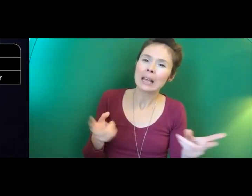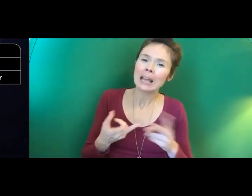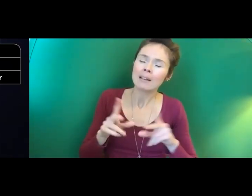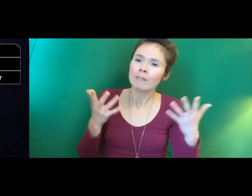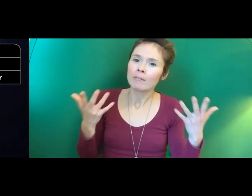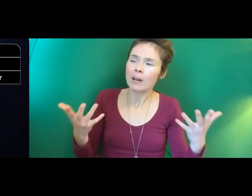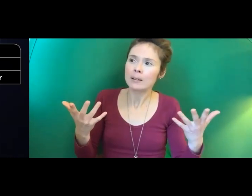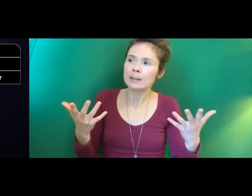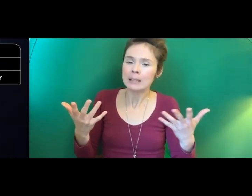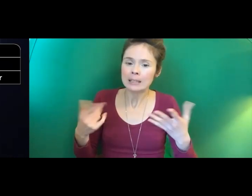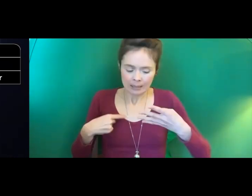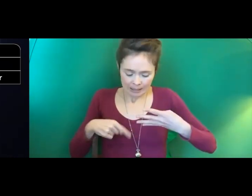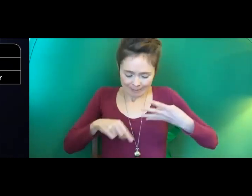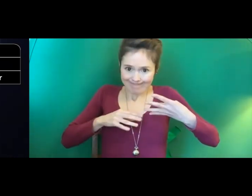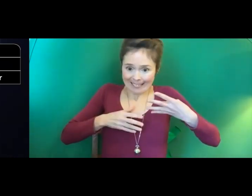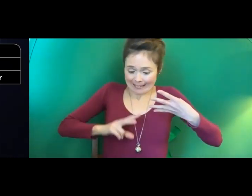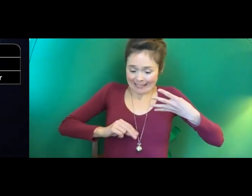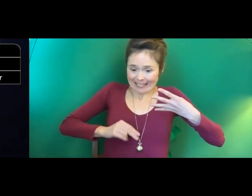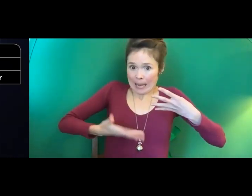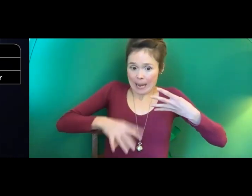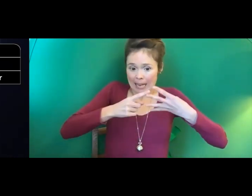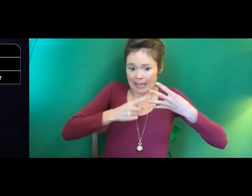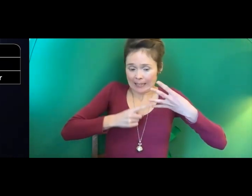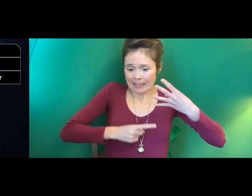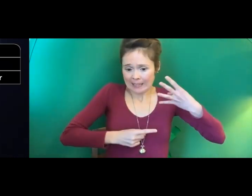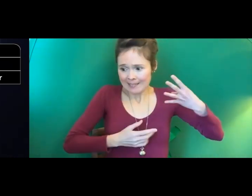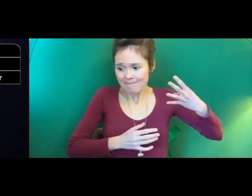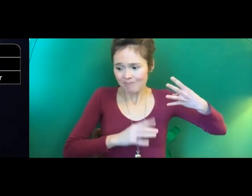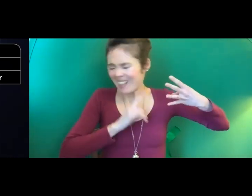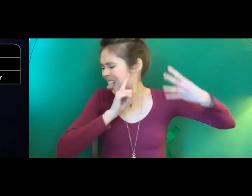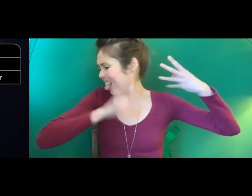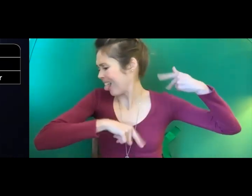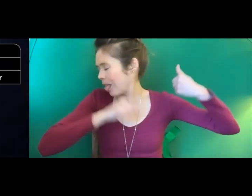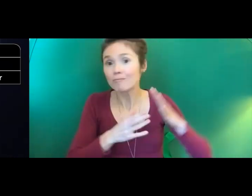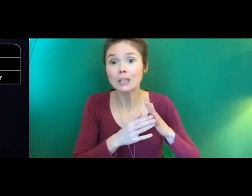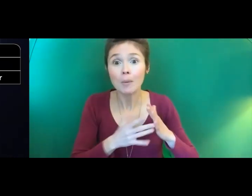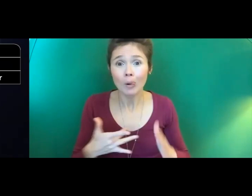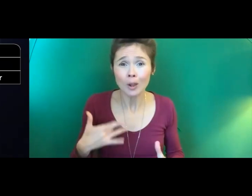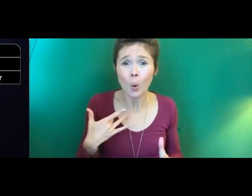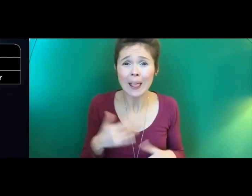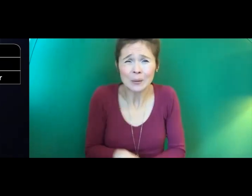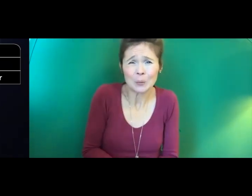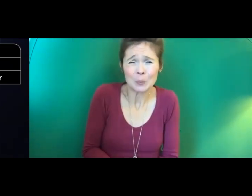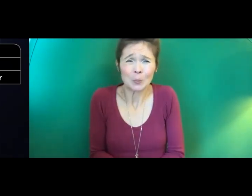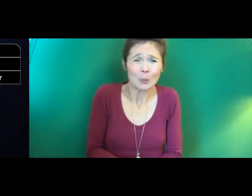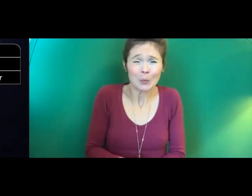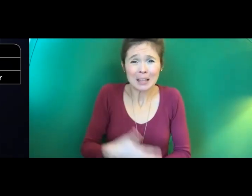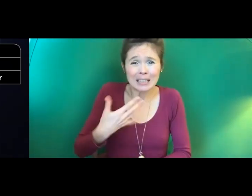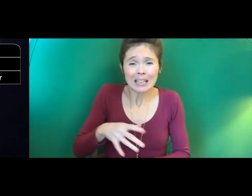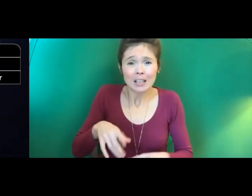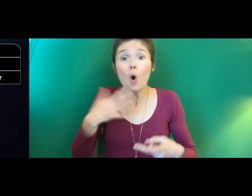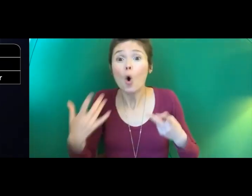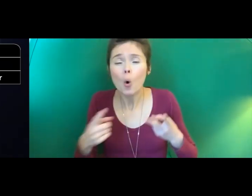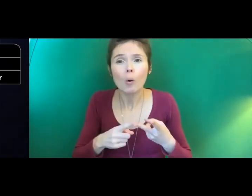that support, if you put off going to the loo, in my case, you don't drink enough fluid, you won't sing properly